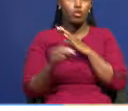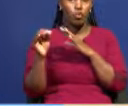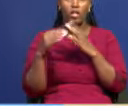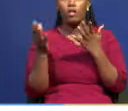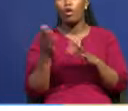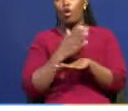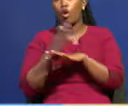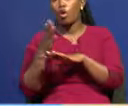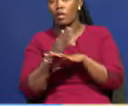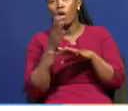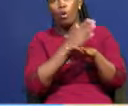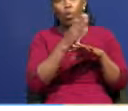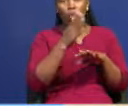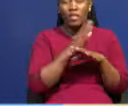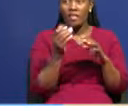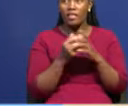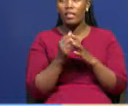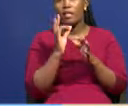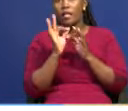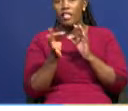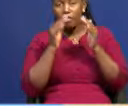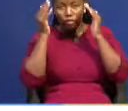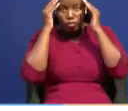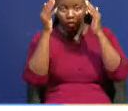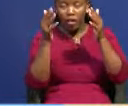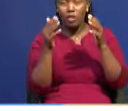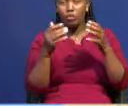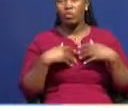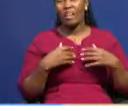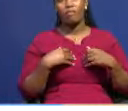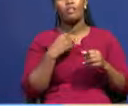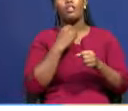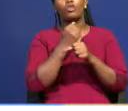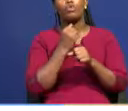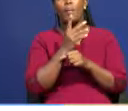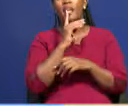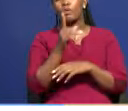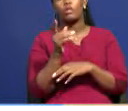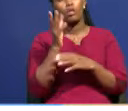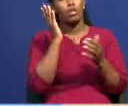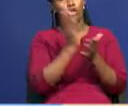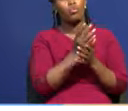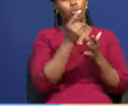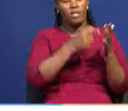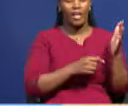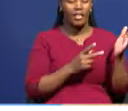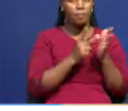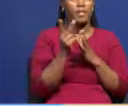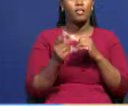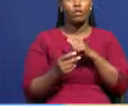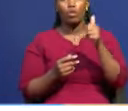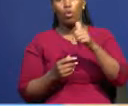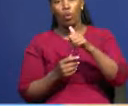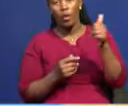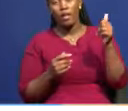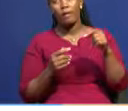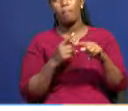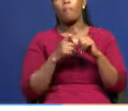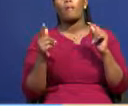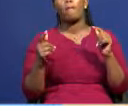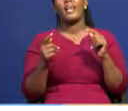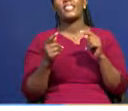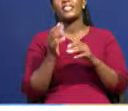witnessing, should the focus be on that, so that at least as much as we are paying these taxes, at the end of the day, if you're seeing those roads, if you're seeing